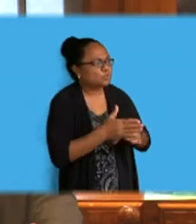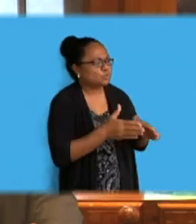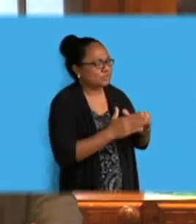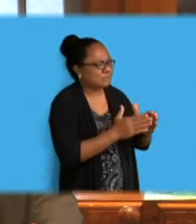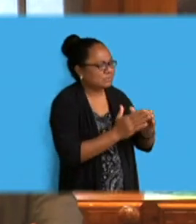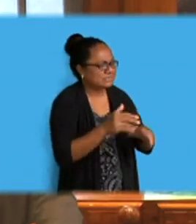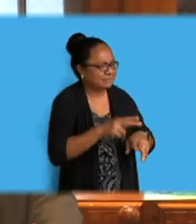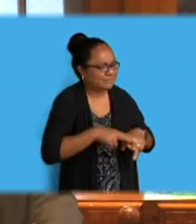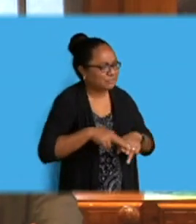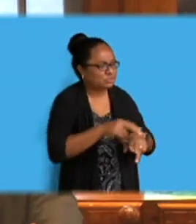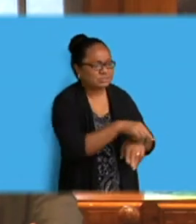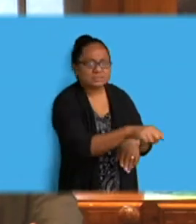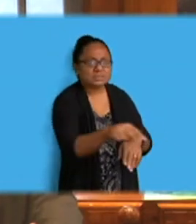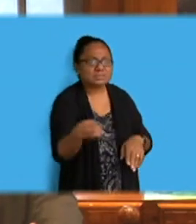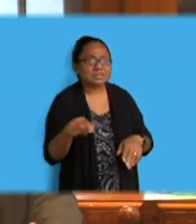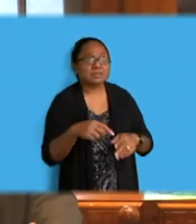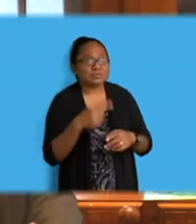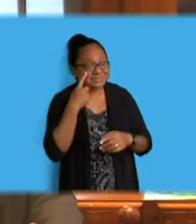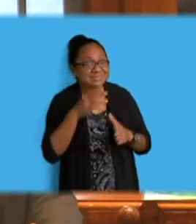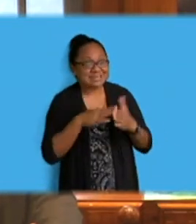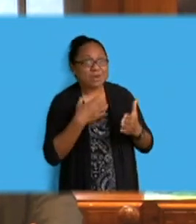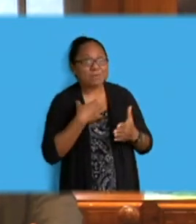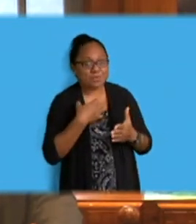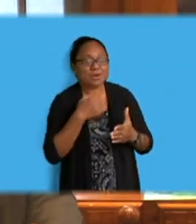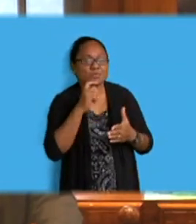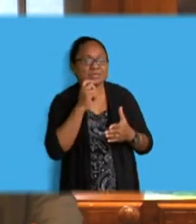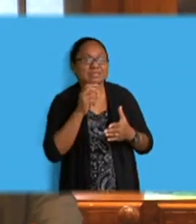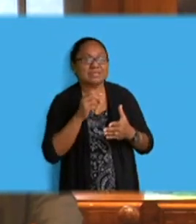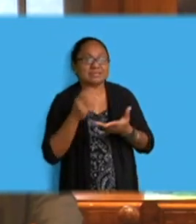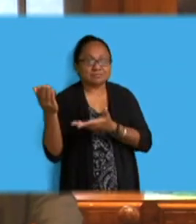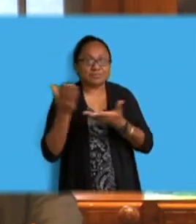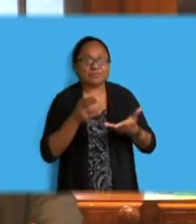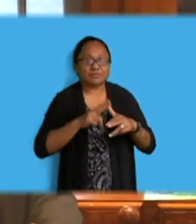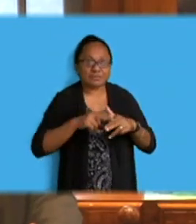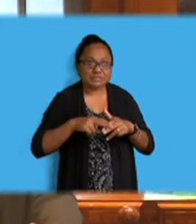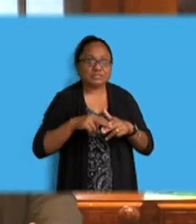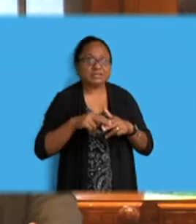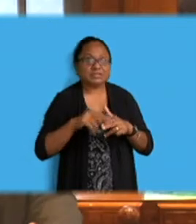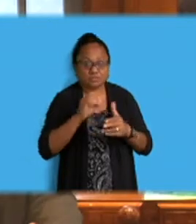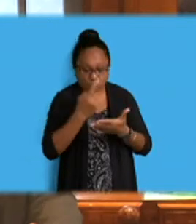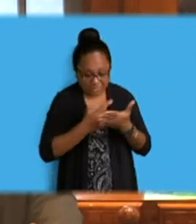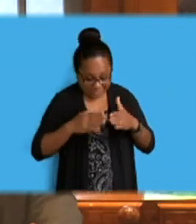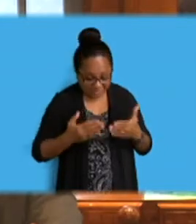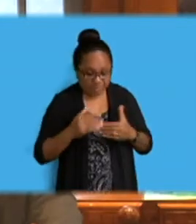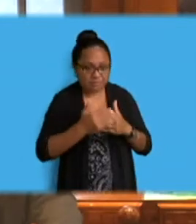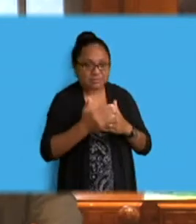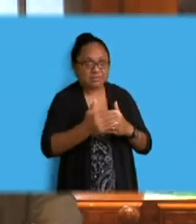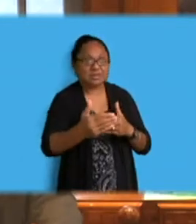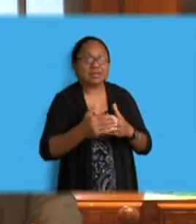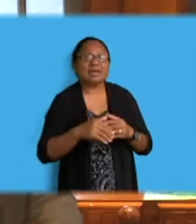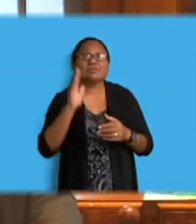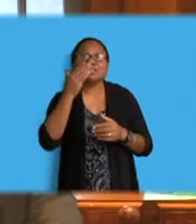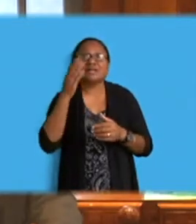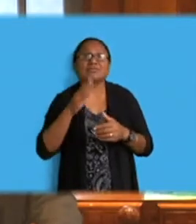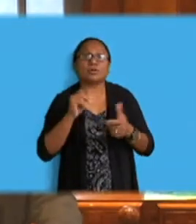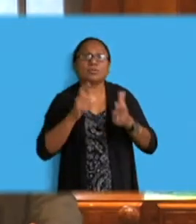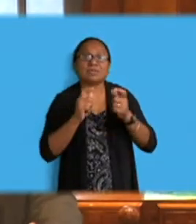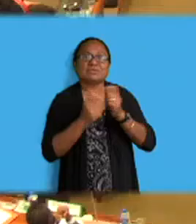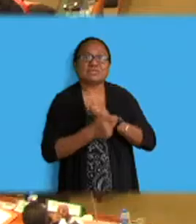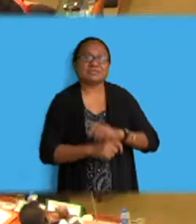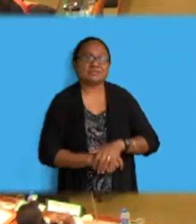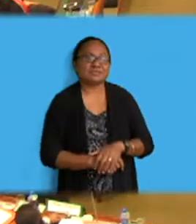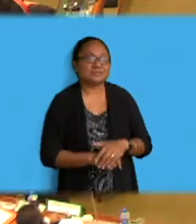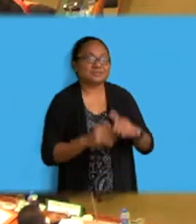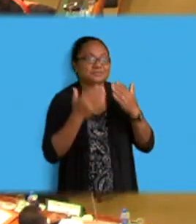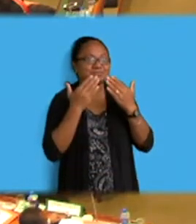to be expected, not only for Fiji, but for the region, likewise in the near future, resulting from climate change. Thank you. Thank you, Honourable